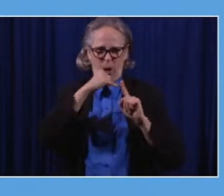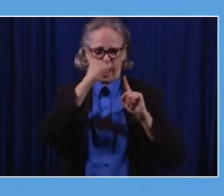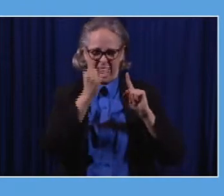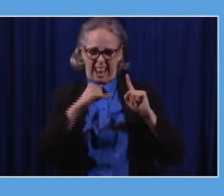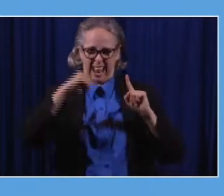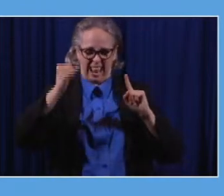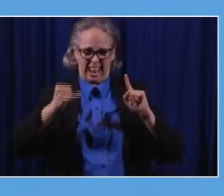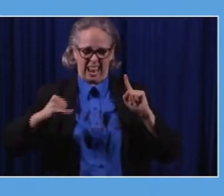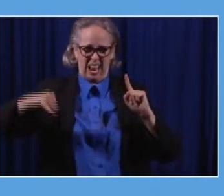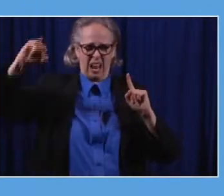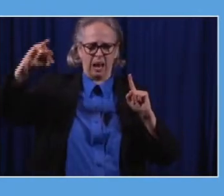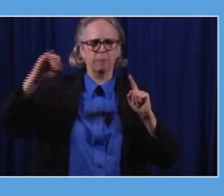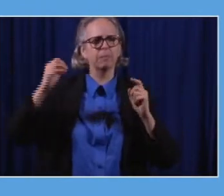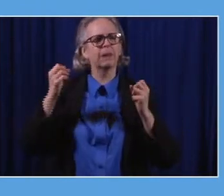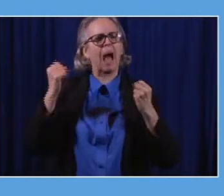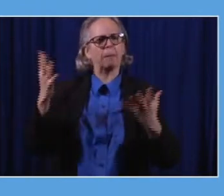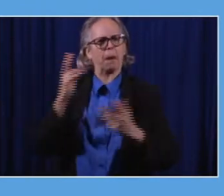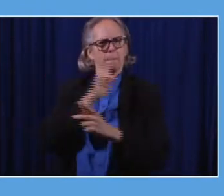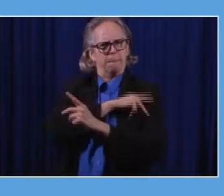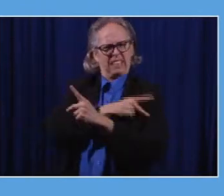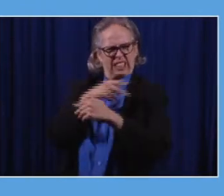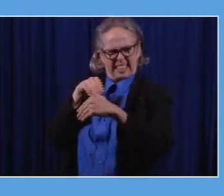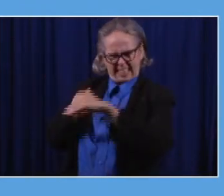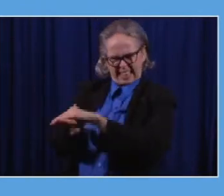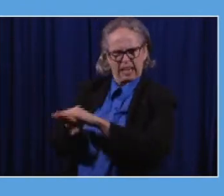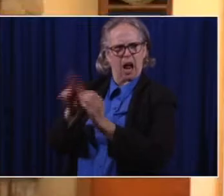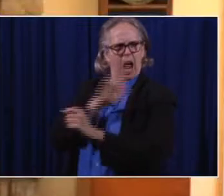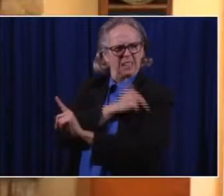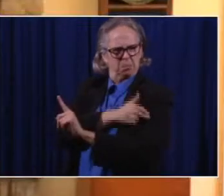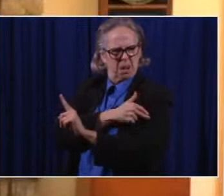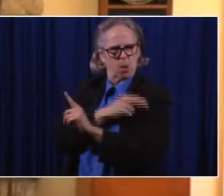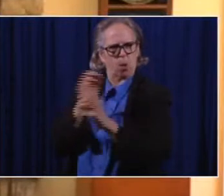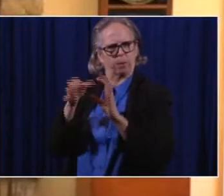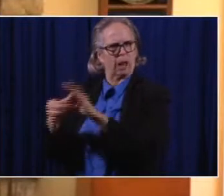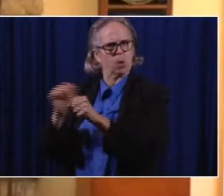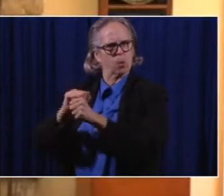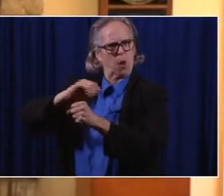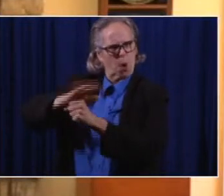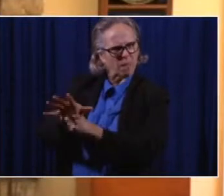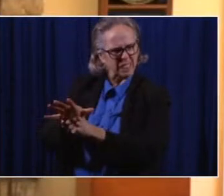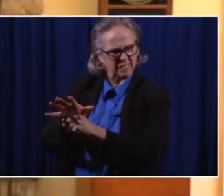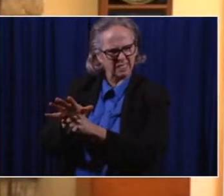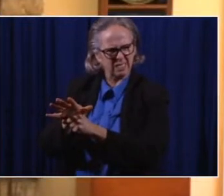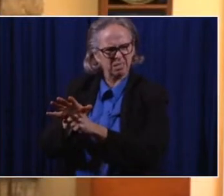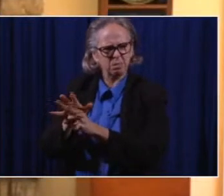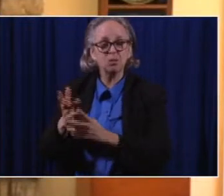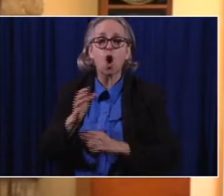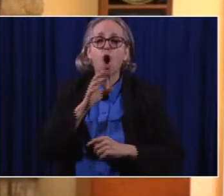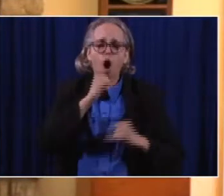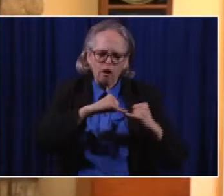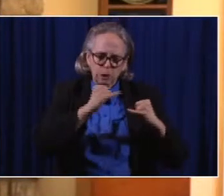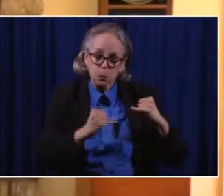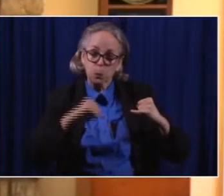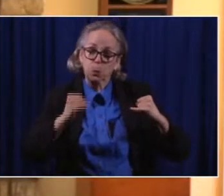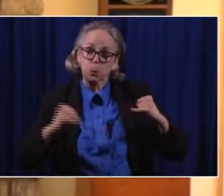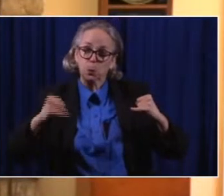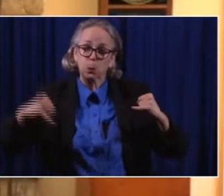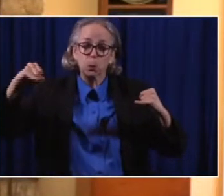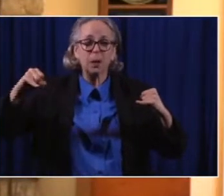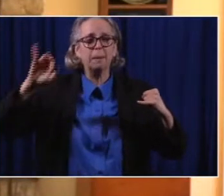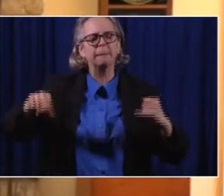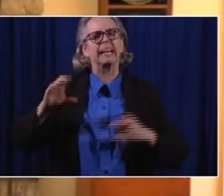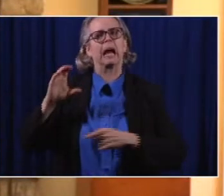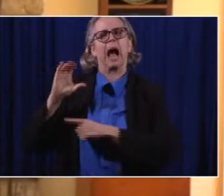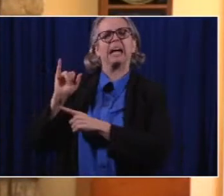hospitalized with COVID-19. The orange line indicates the number of COVID-19 diagnosed patients that are in intensive care